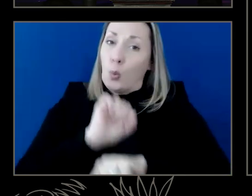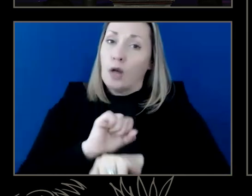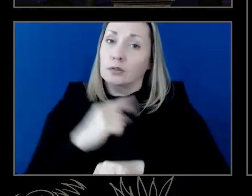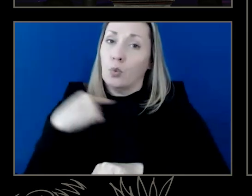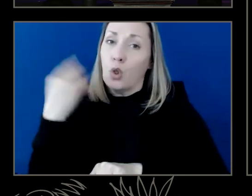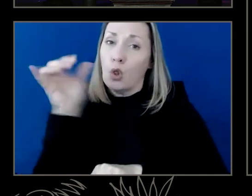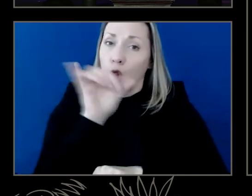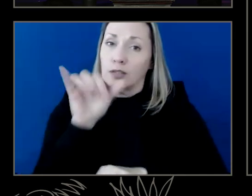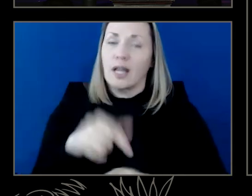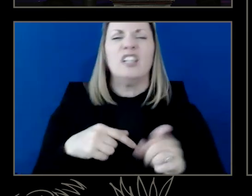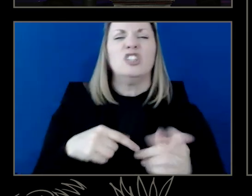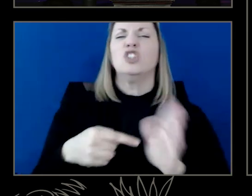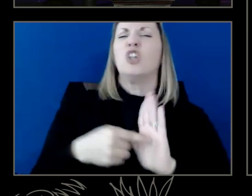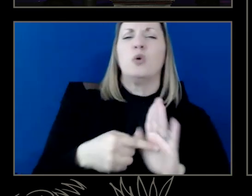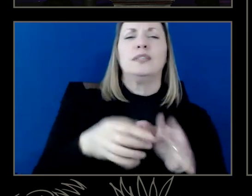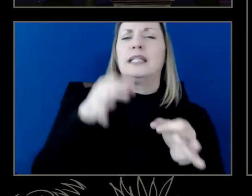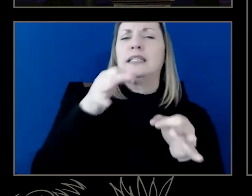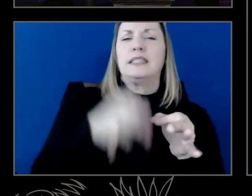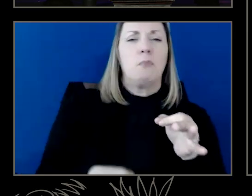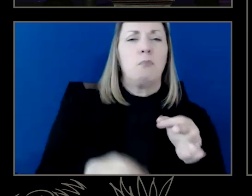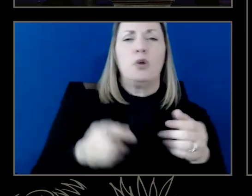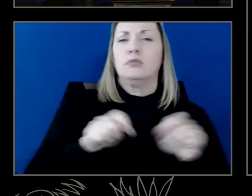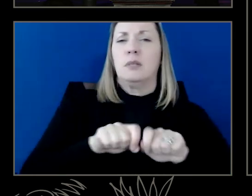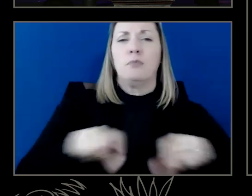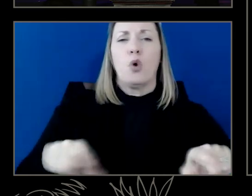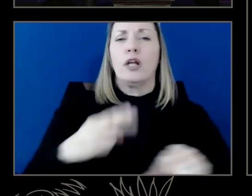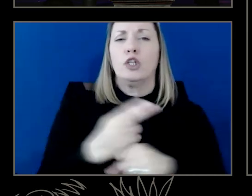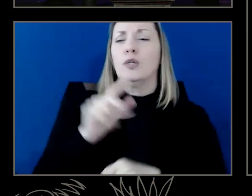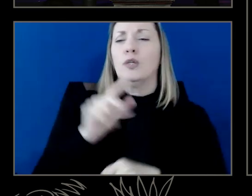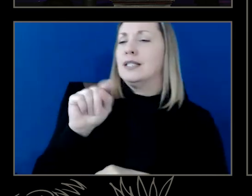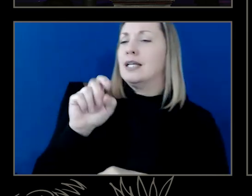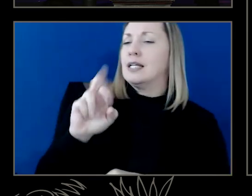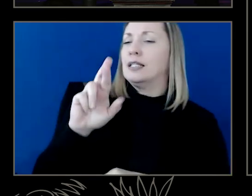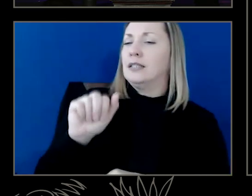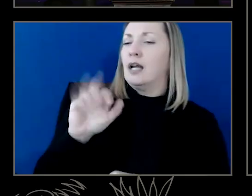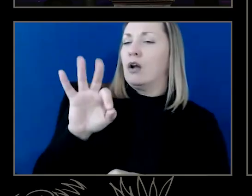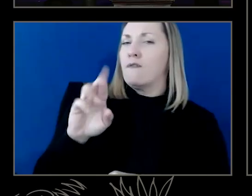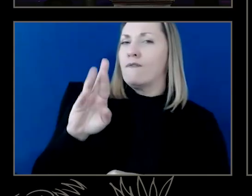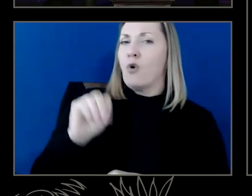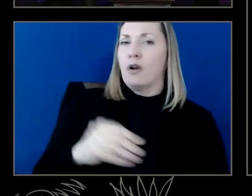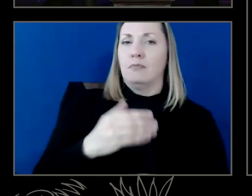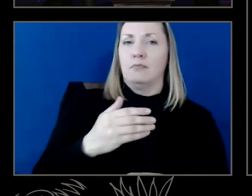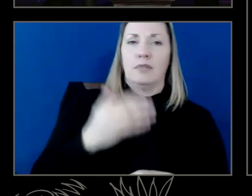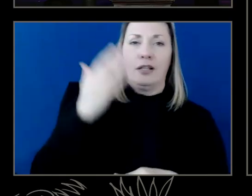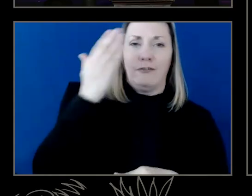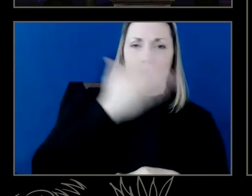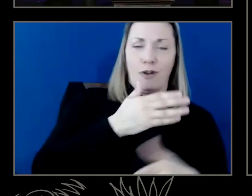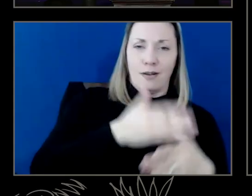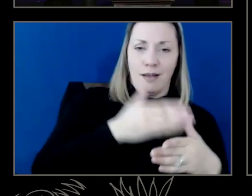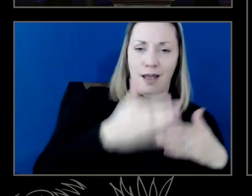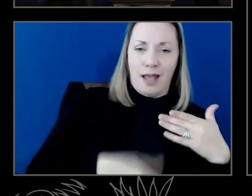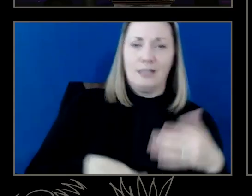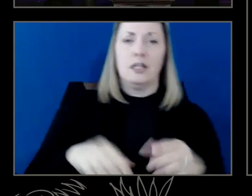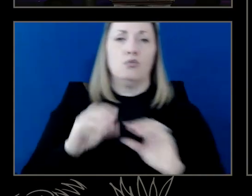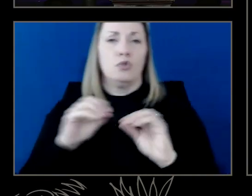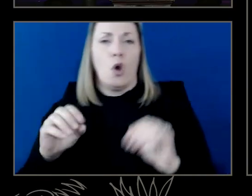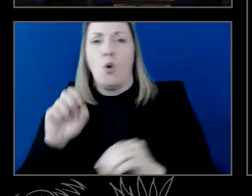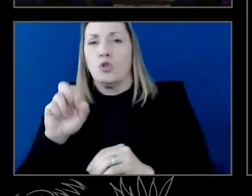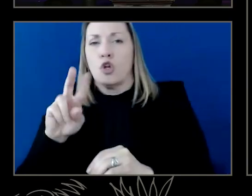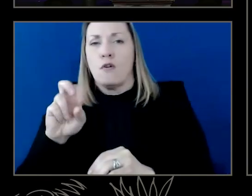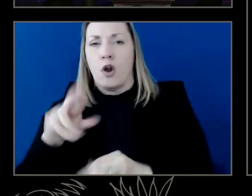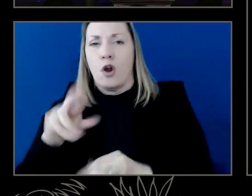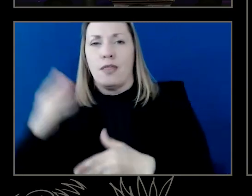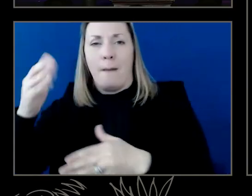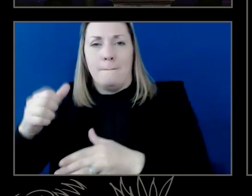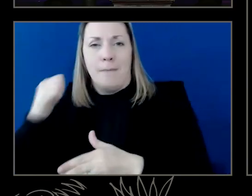demo shows a simple Fullstack app deployed using Terraform, React on the frontend, and serverless backend, and everything defined as code.